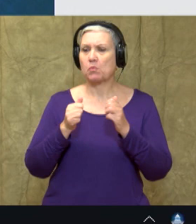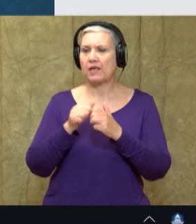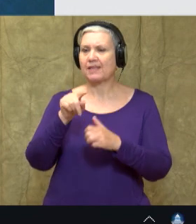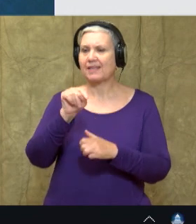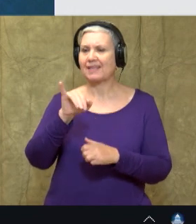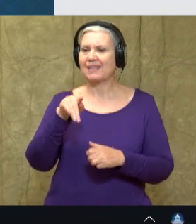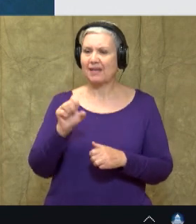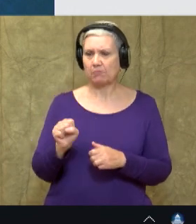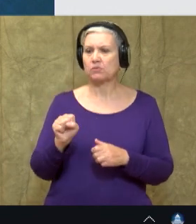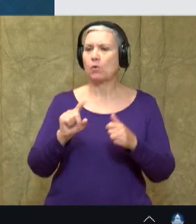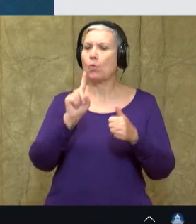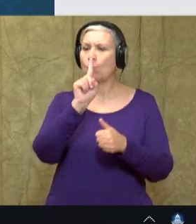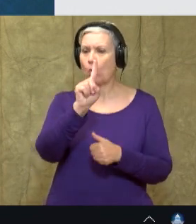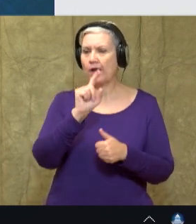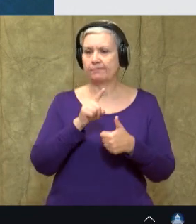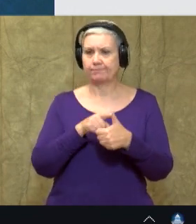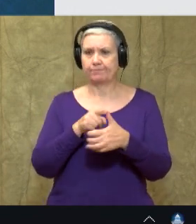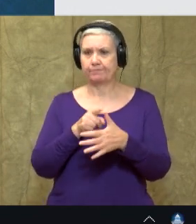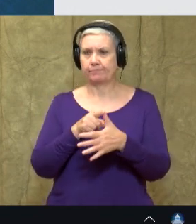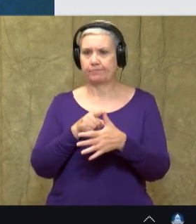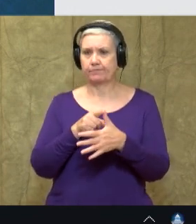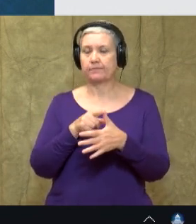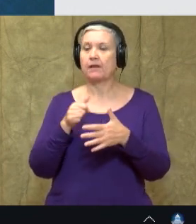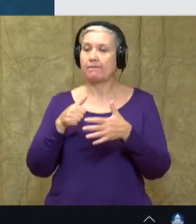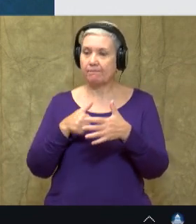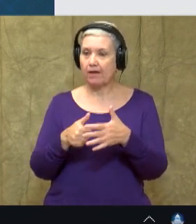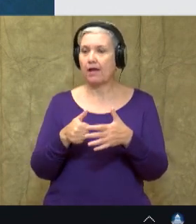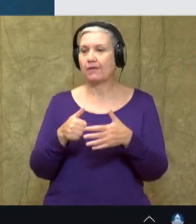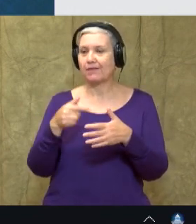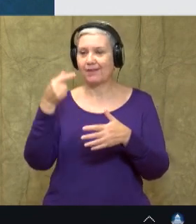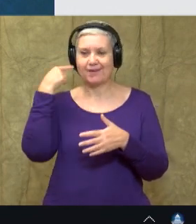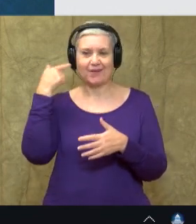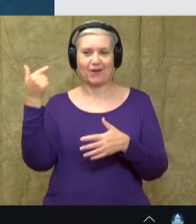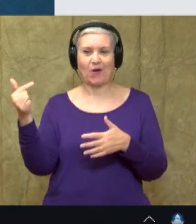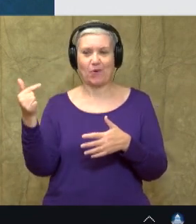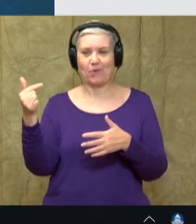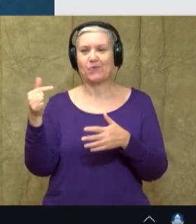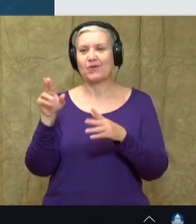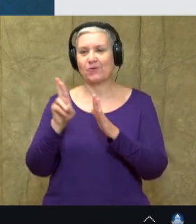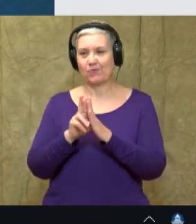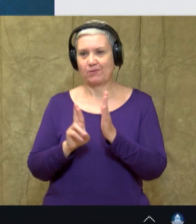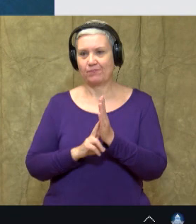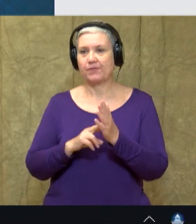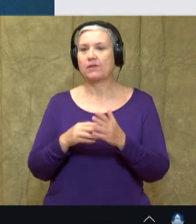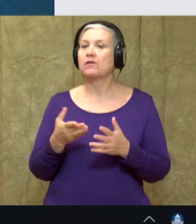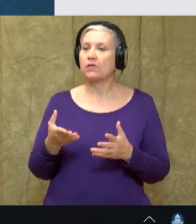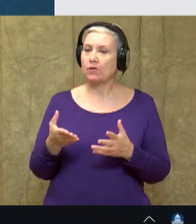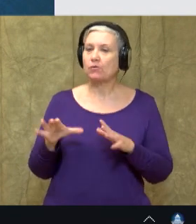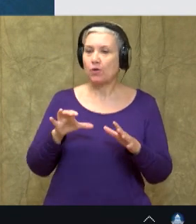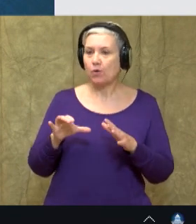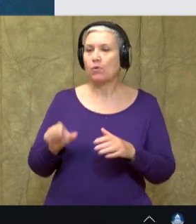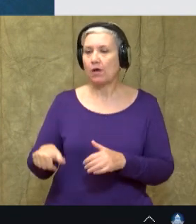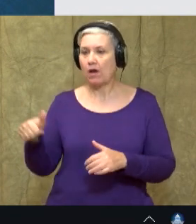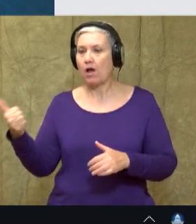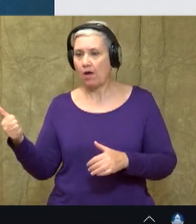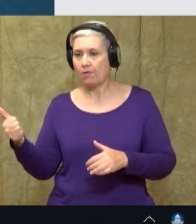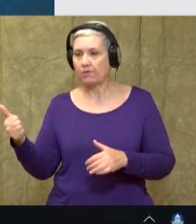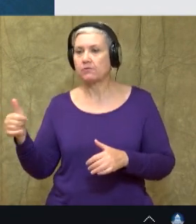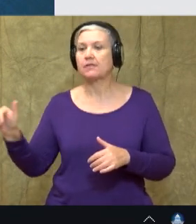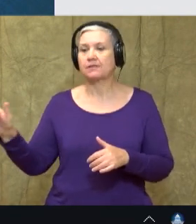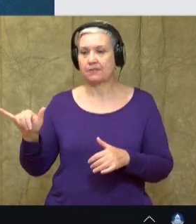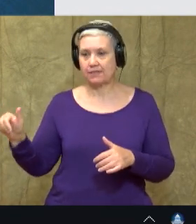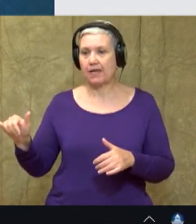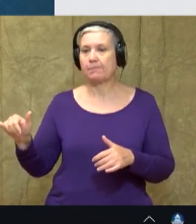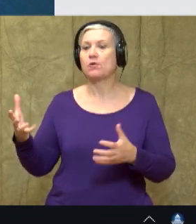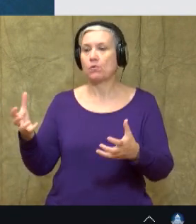citizen. So tip number one, follow the golden rule. And here you see our sign says, treat others as you want to be treated, or do unto